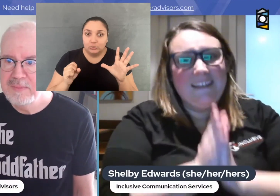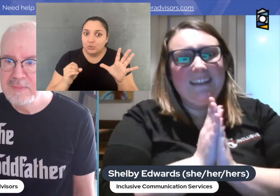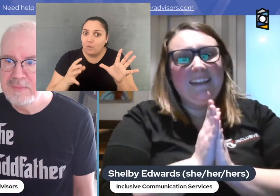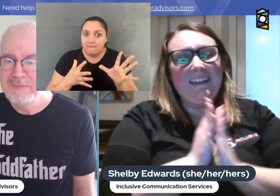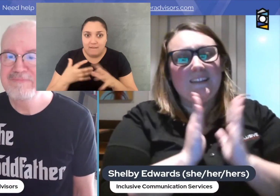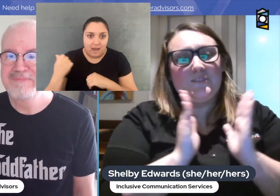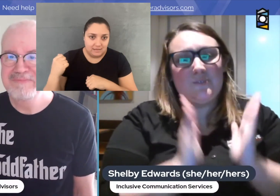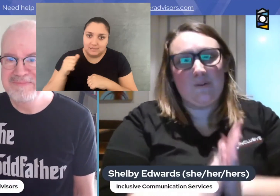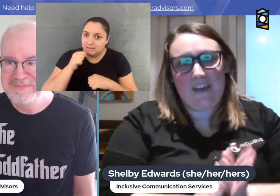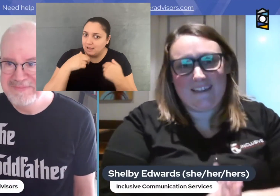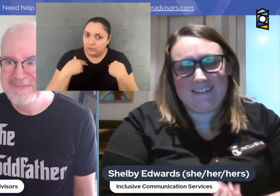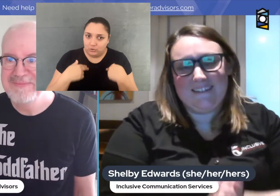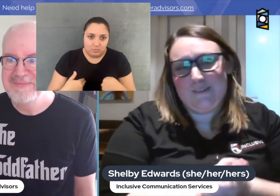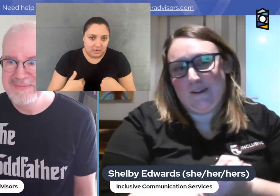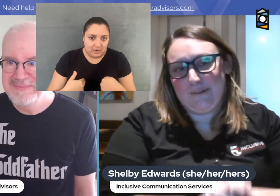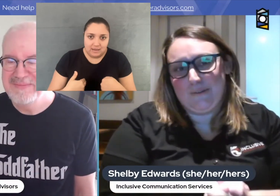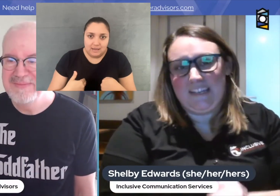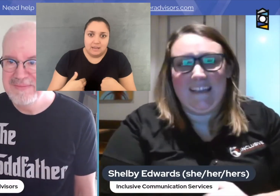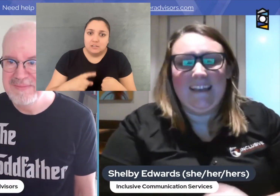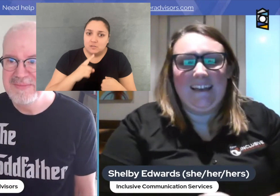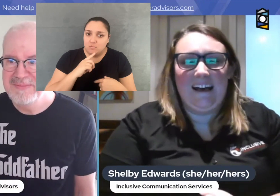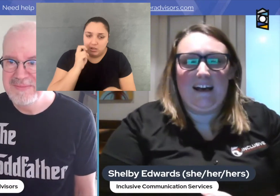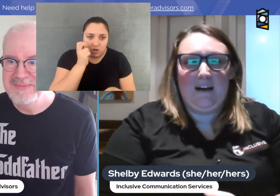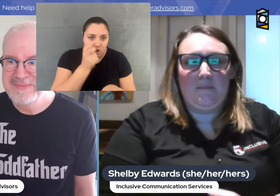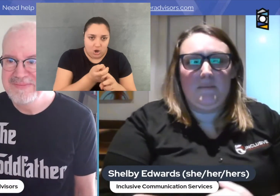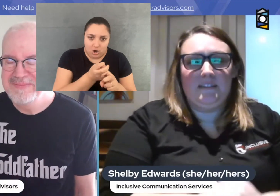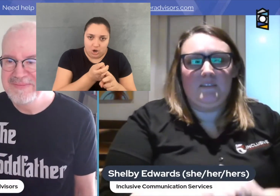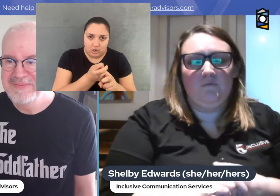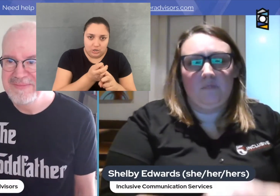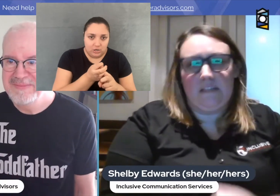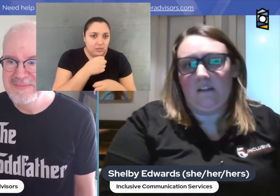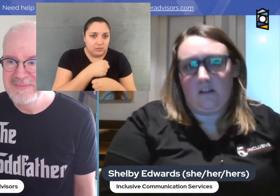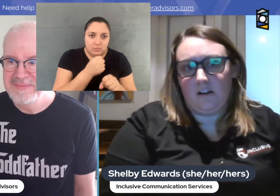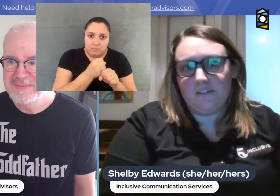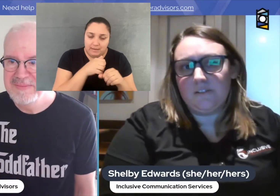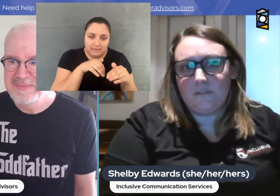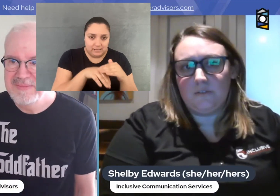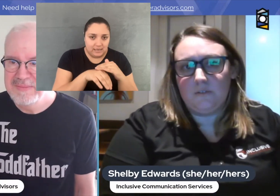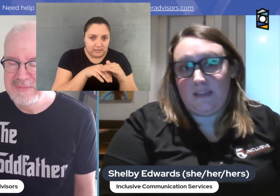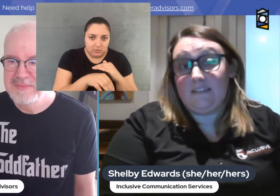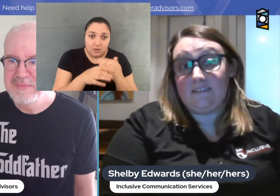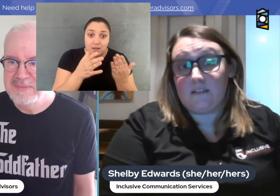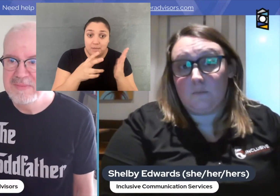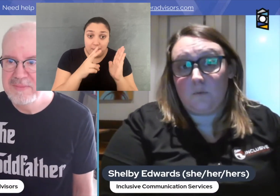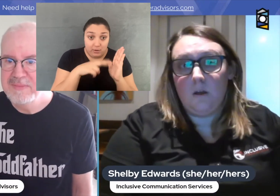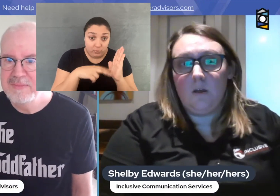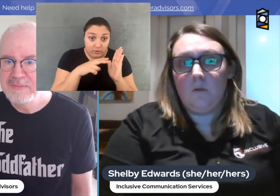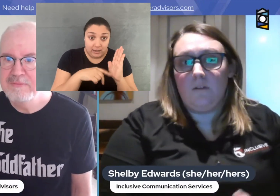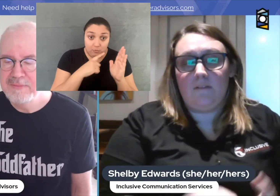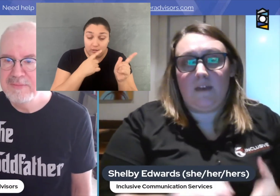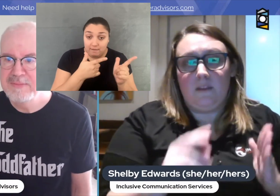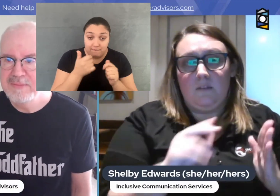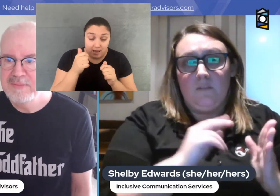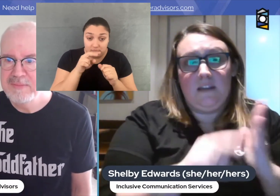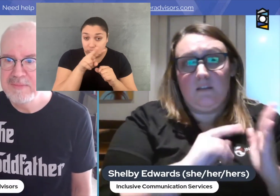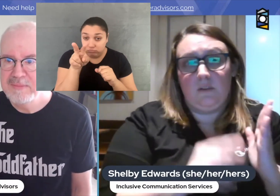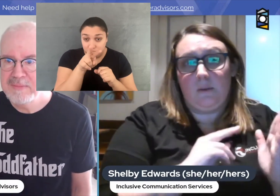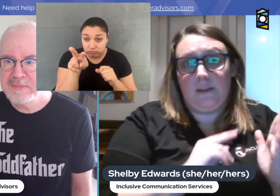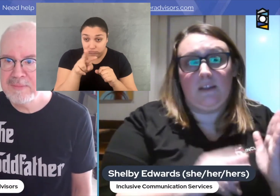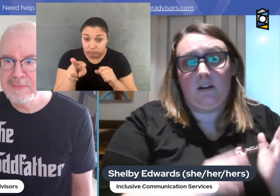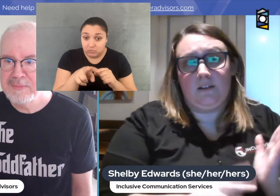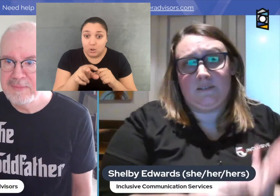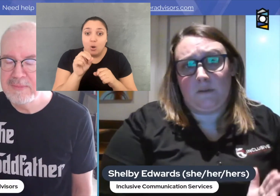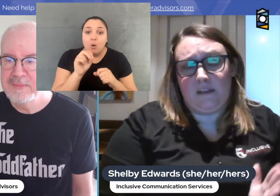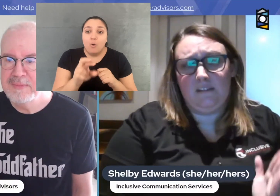miserable. It is so fast. It is not human. It makes it really hard to make accessible, whether that be reading it